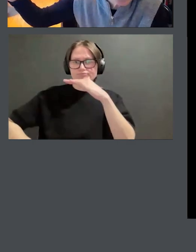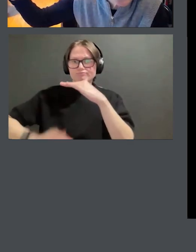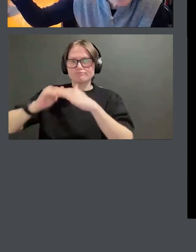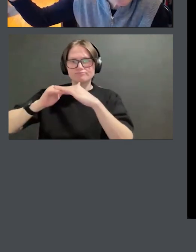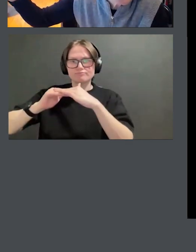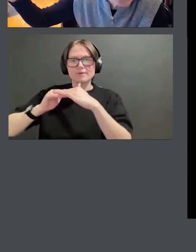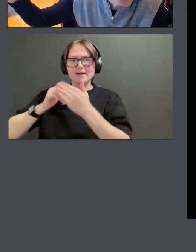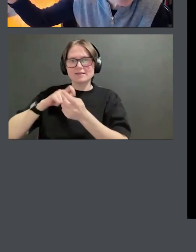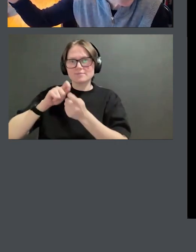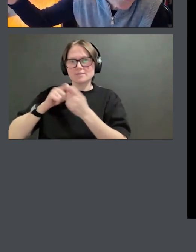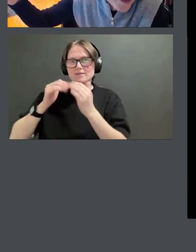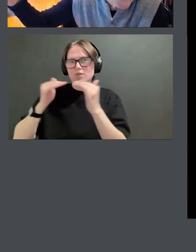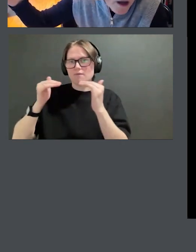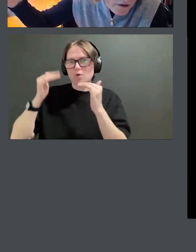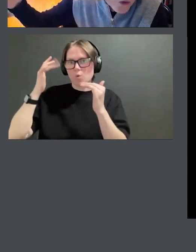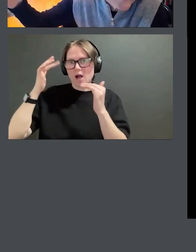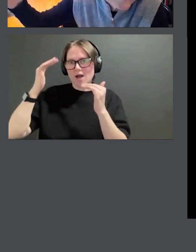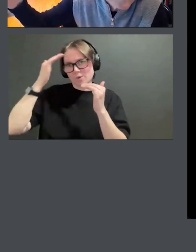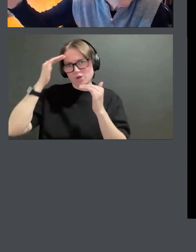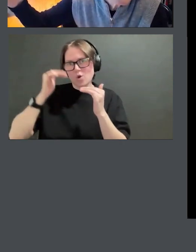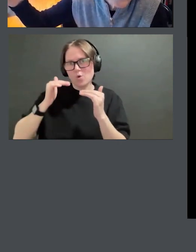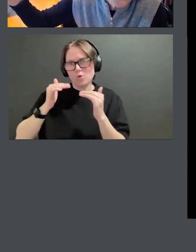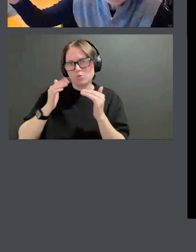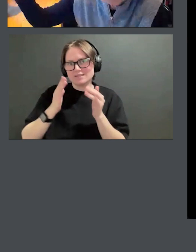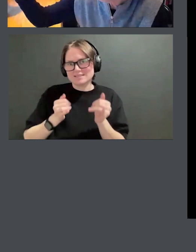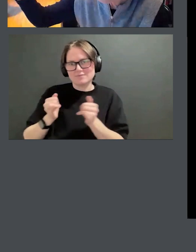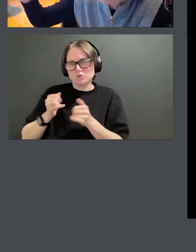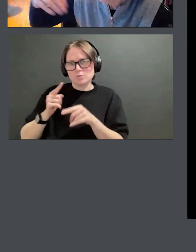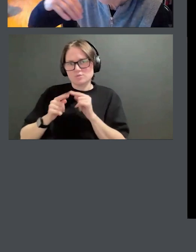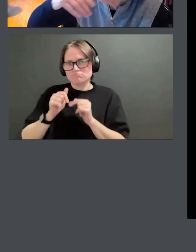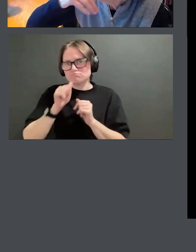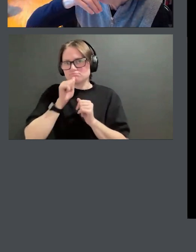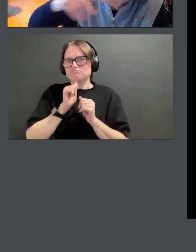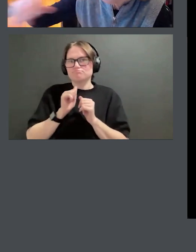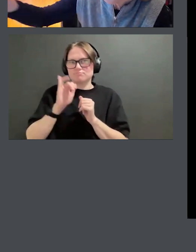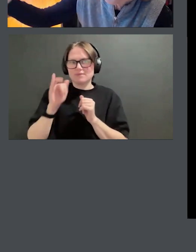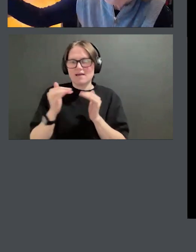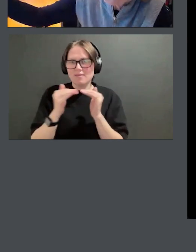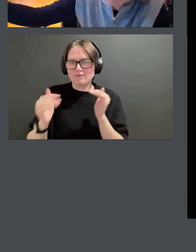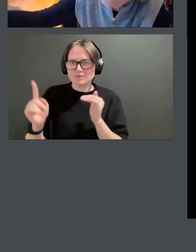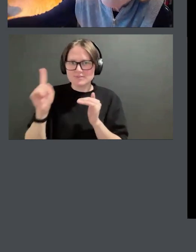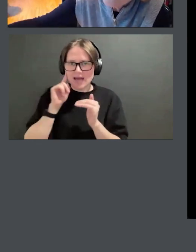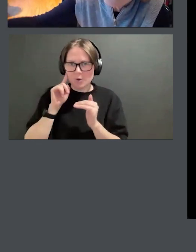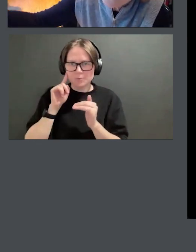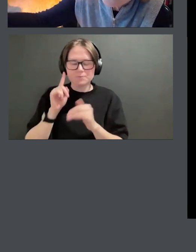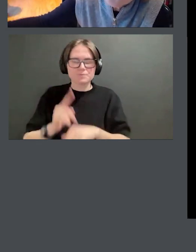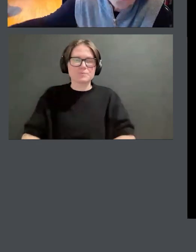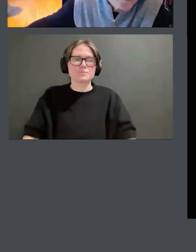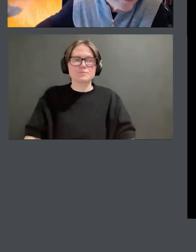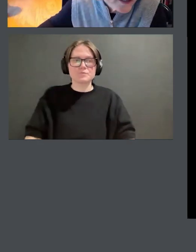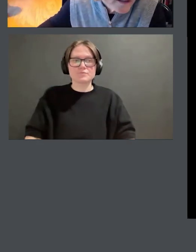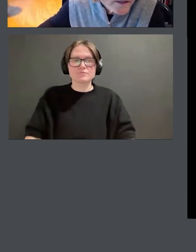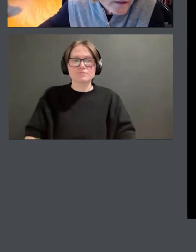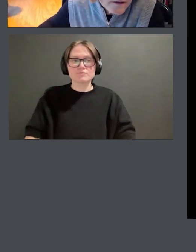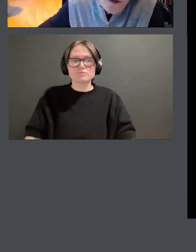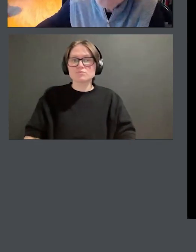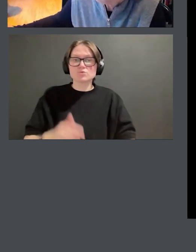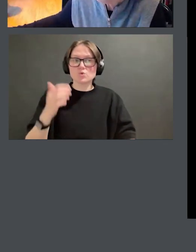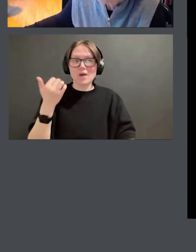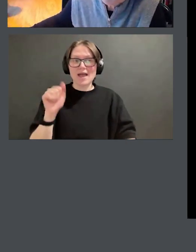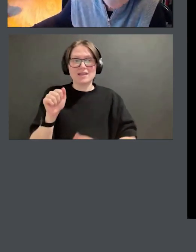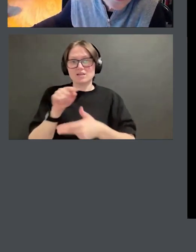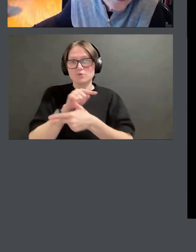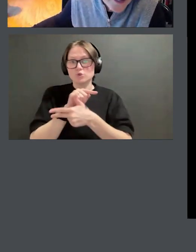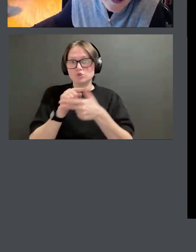we know that individuals will not tolerate that level of sound. So any of these three things